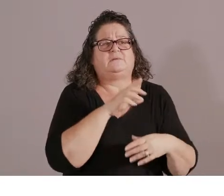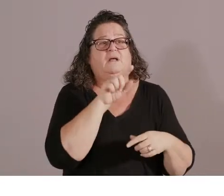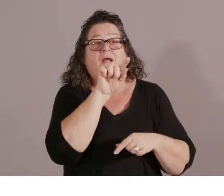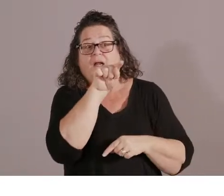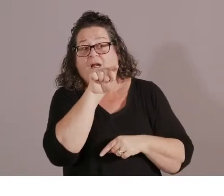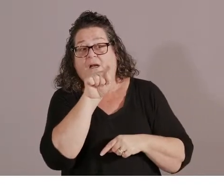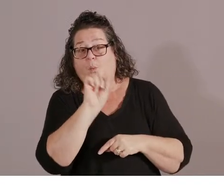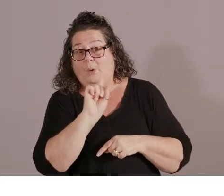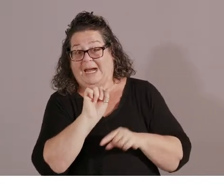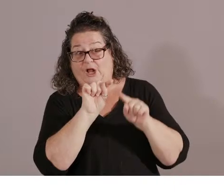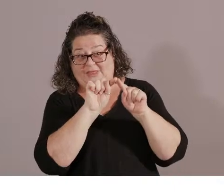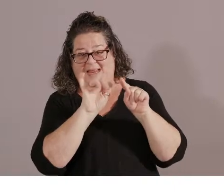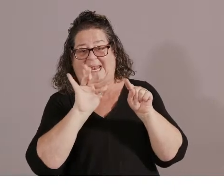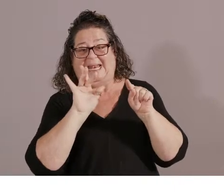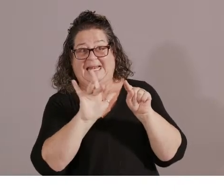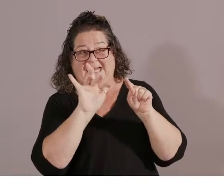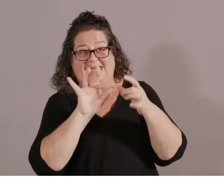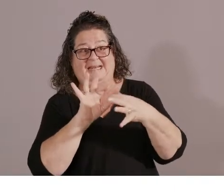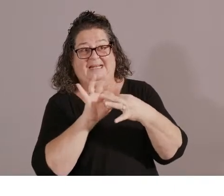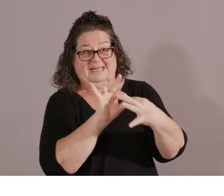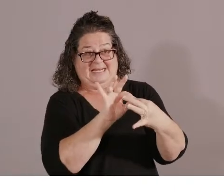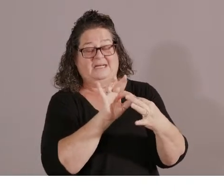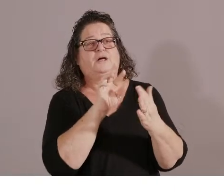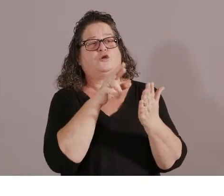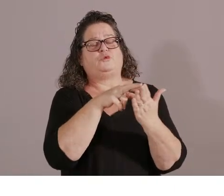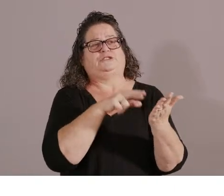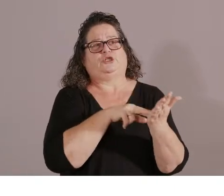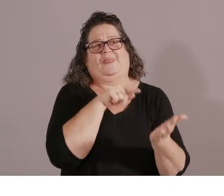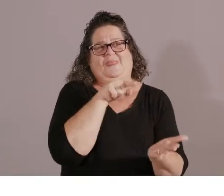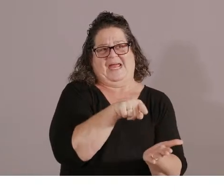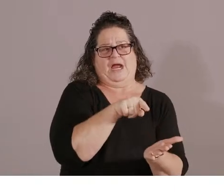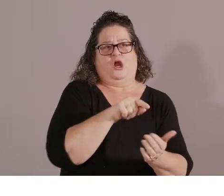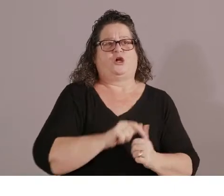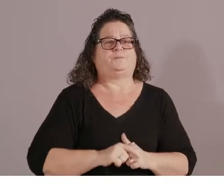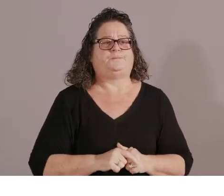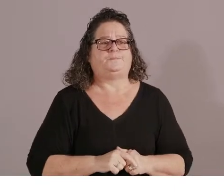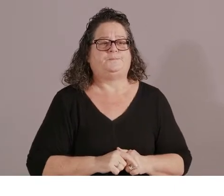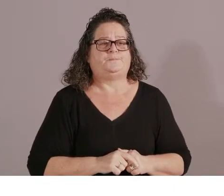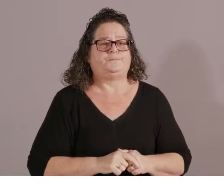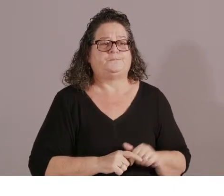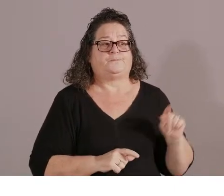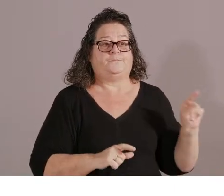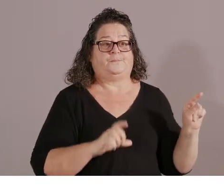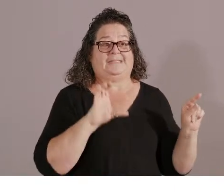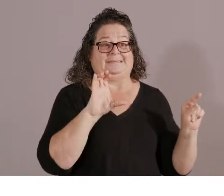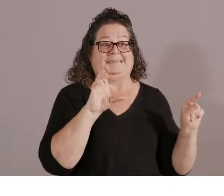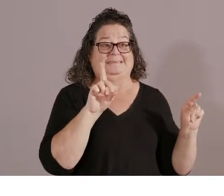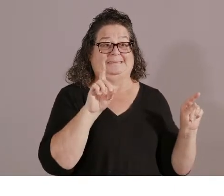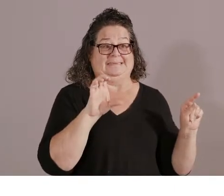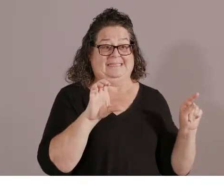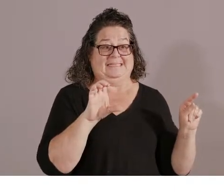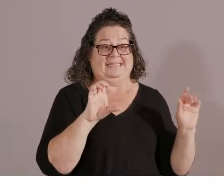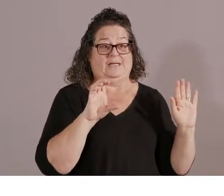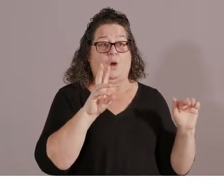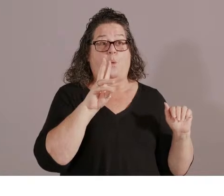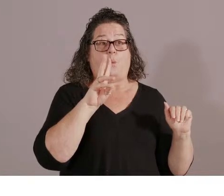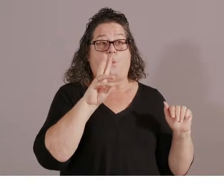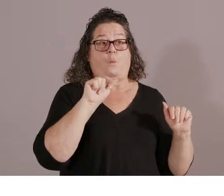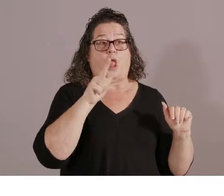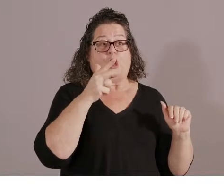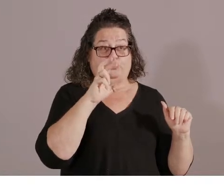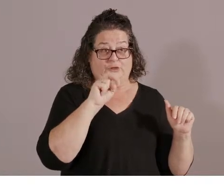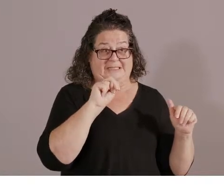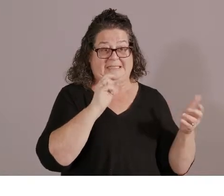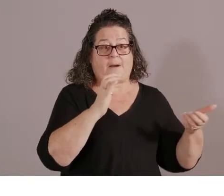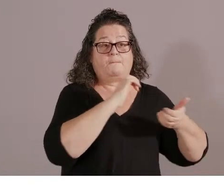a registration. The CDC Walgreens partnership to vaccinate our long-term care